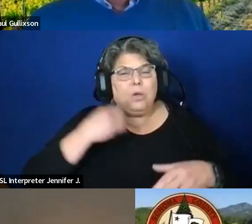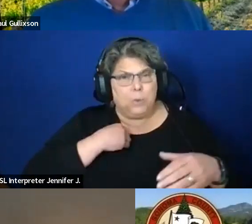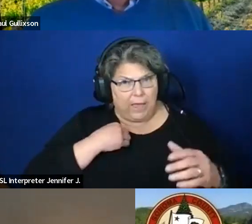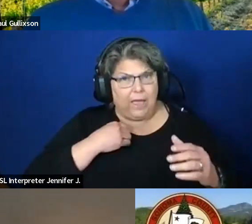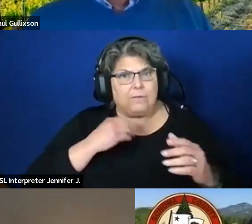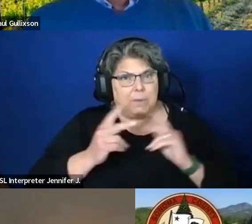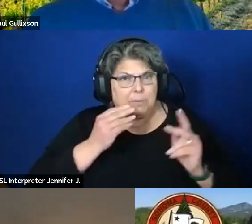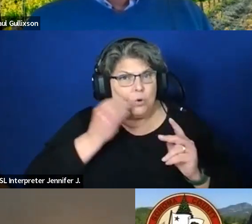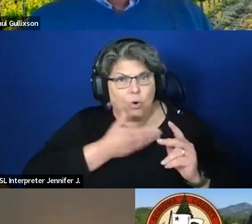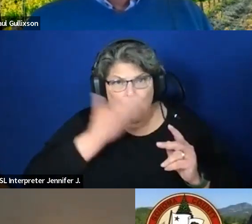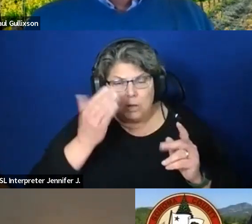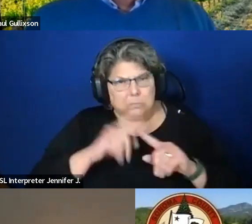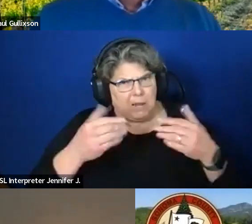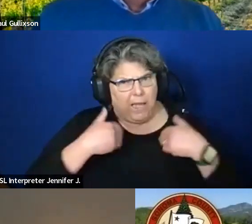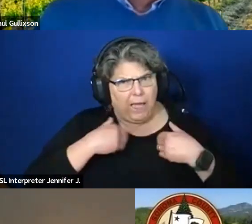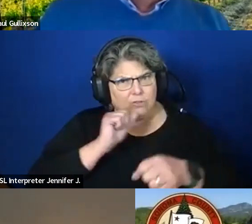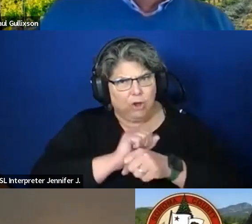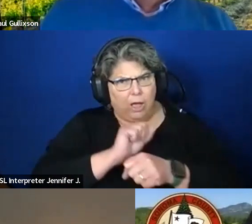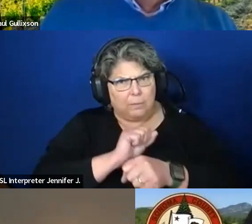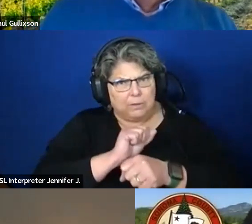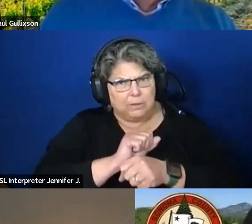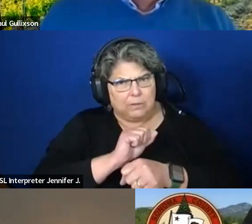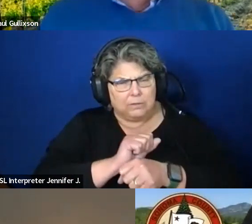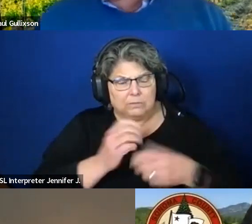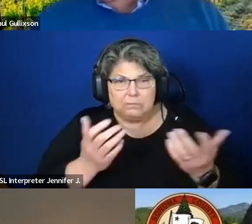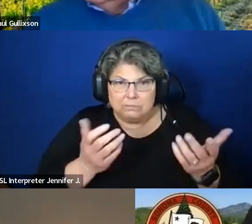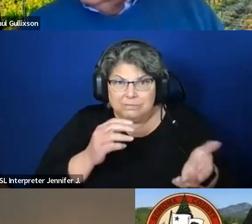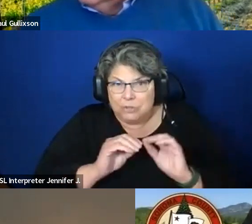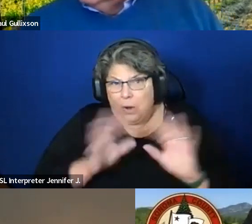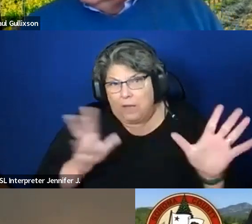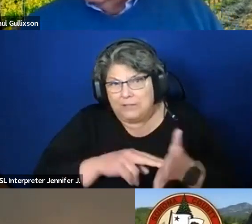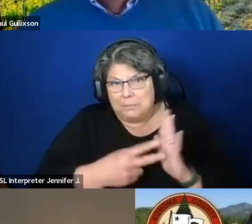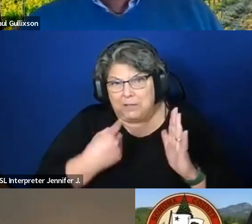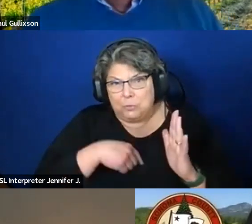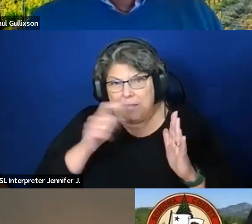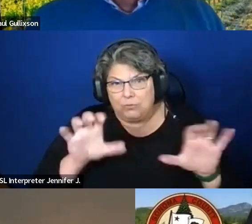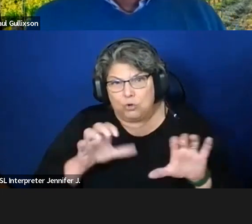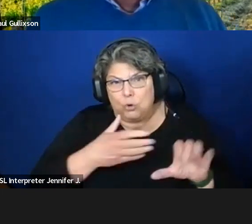people, and that speaks to we need to do better.